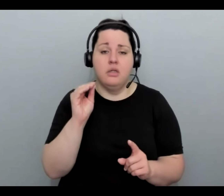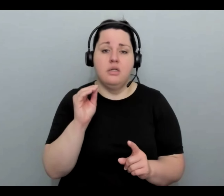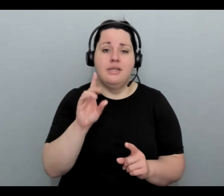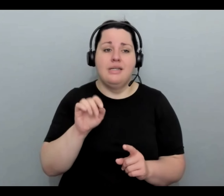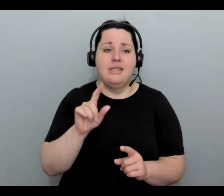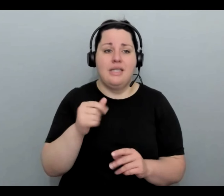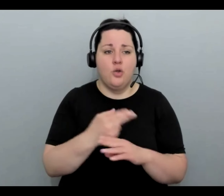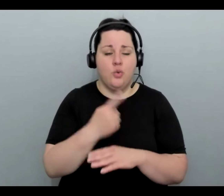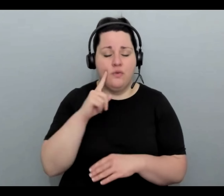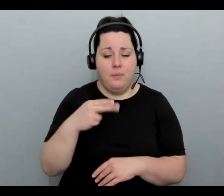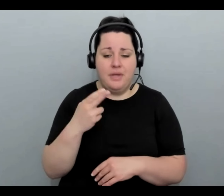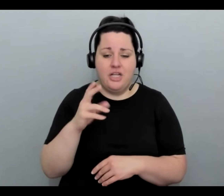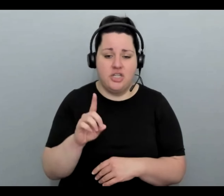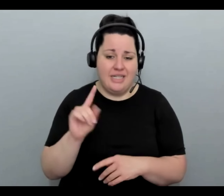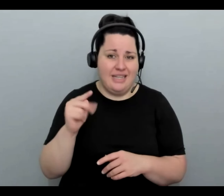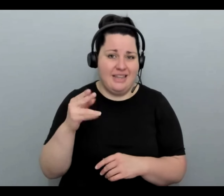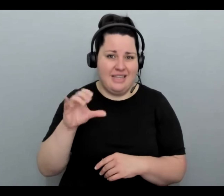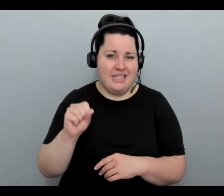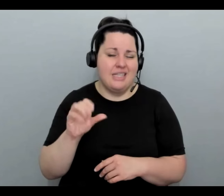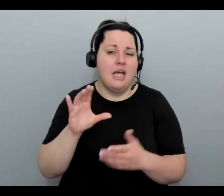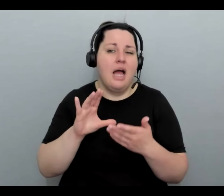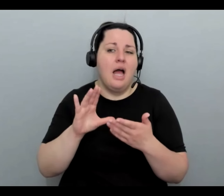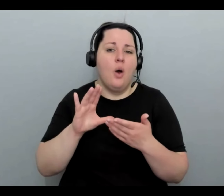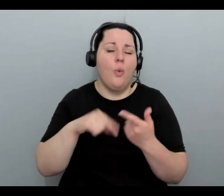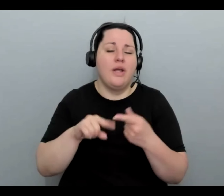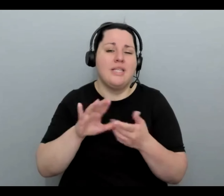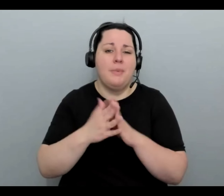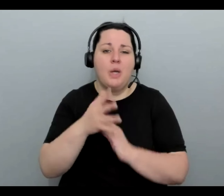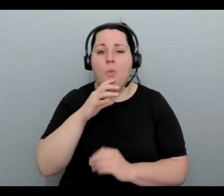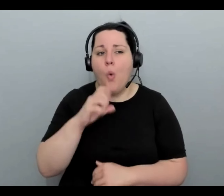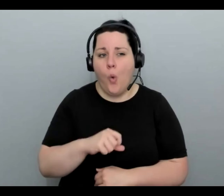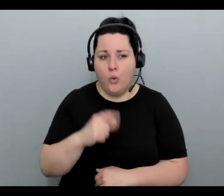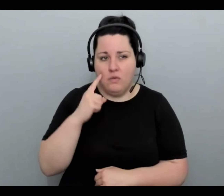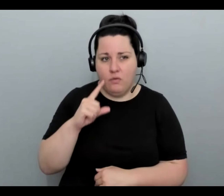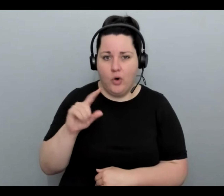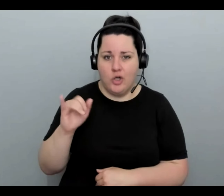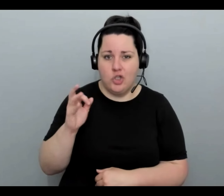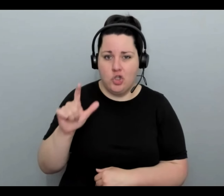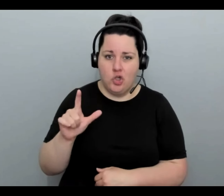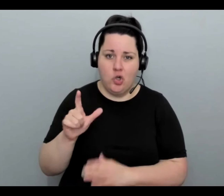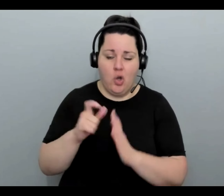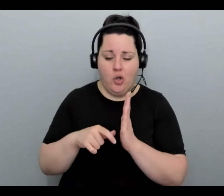PhD thesis would be considered as dated for a journal article publication?